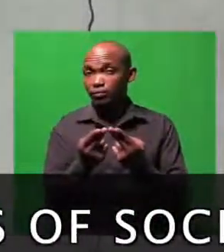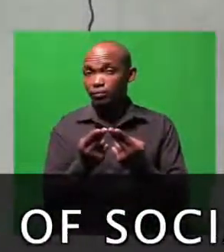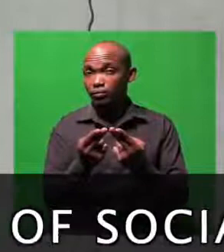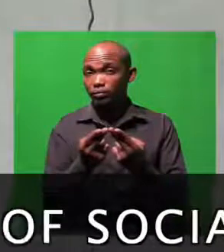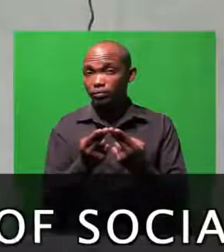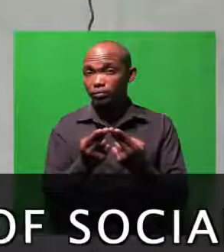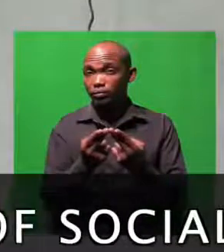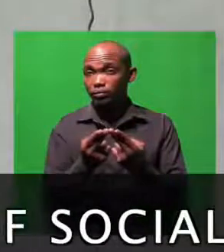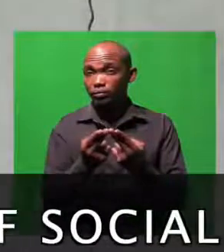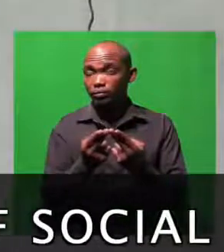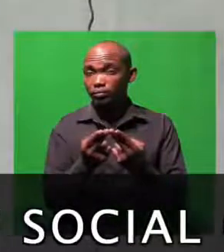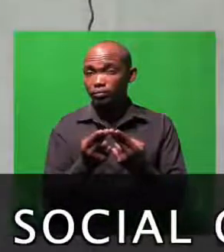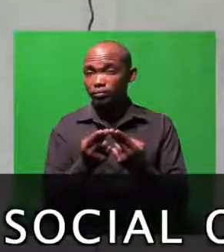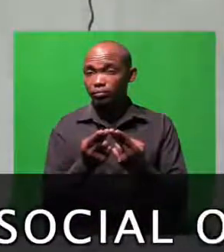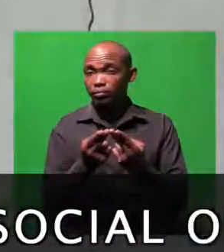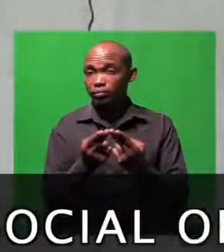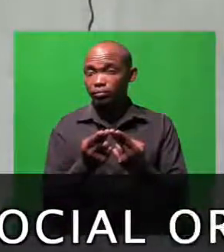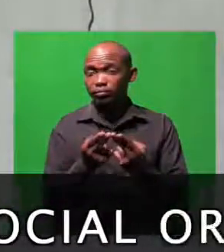equally.